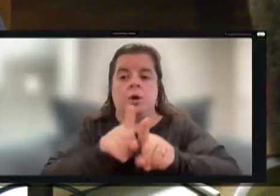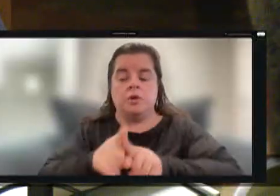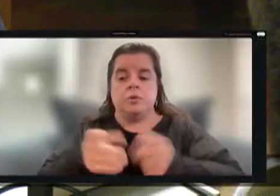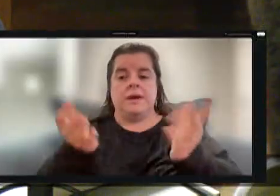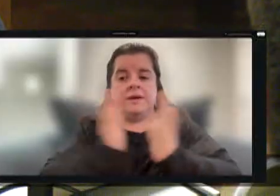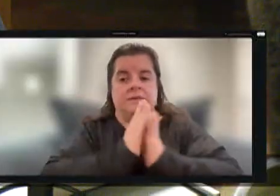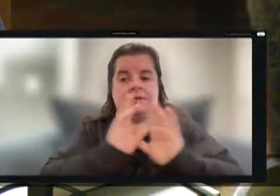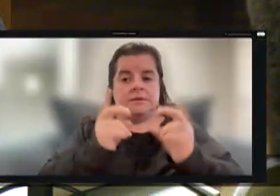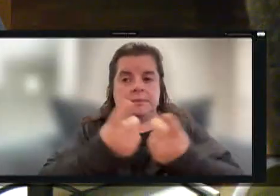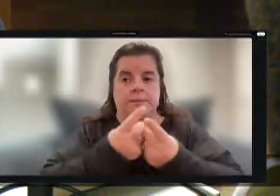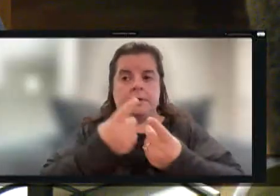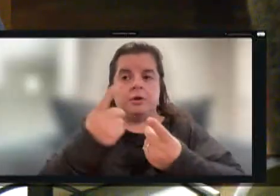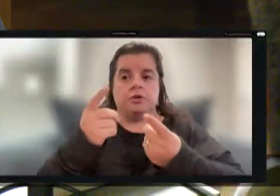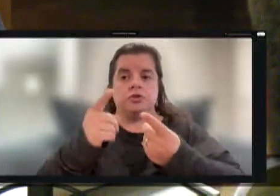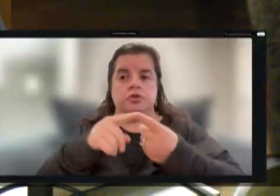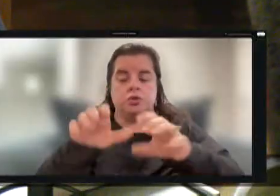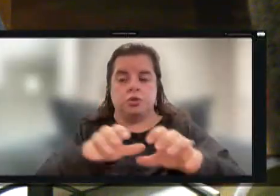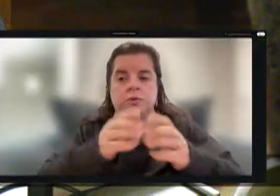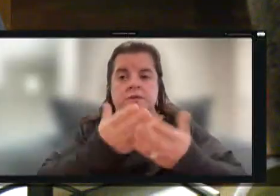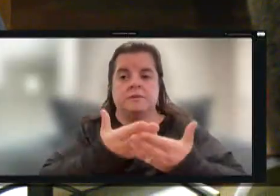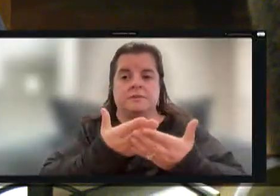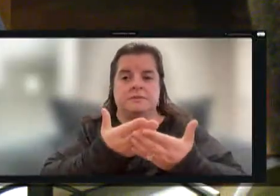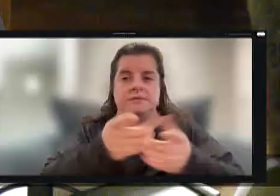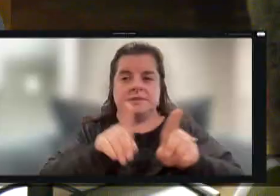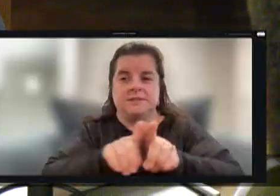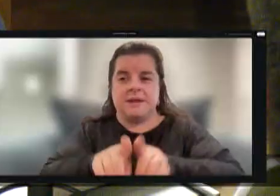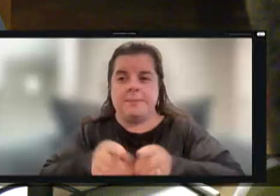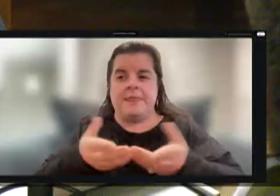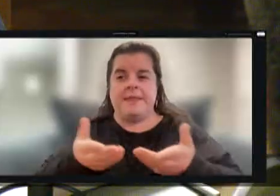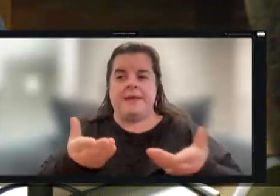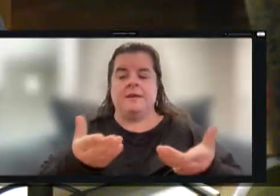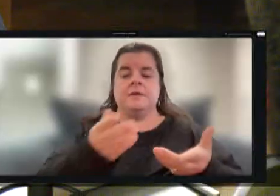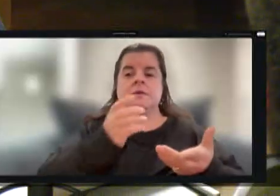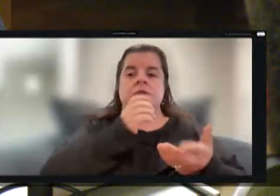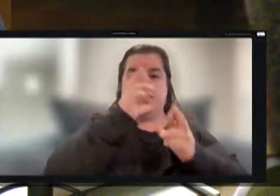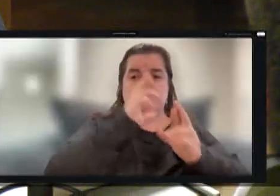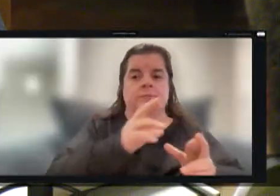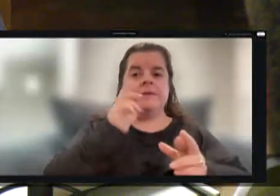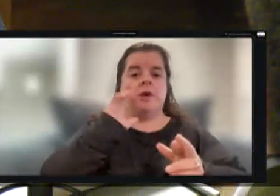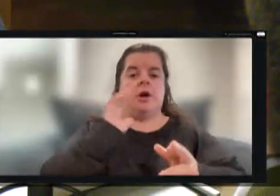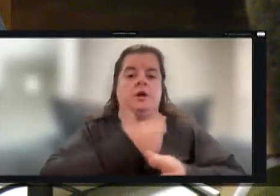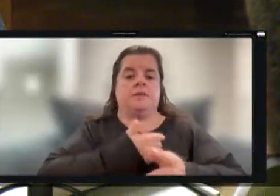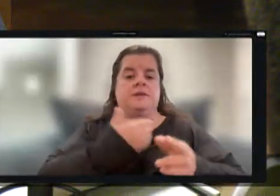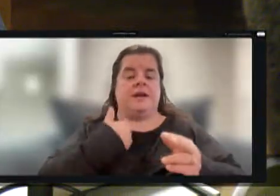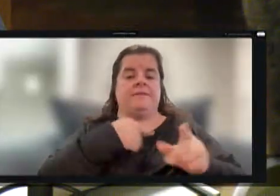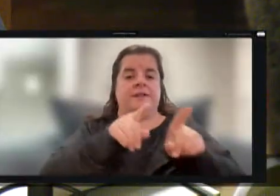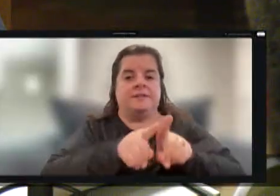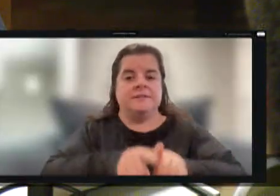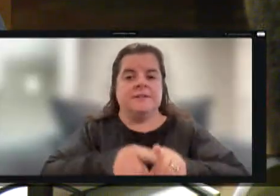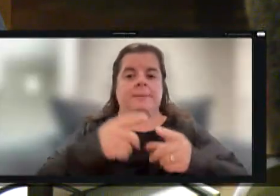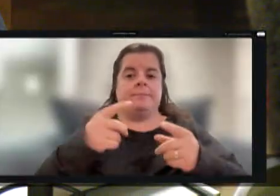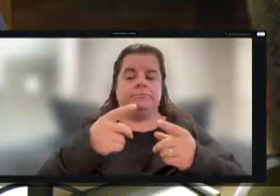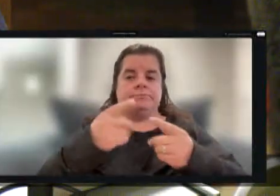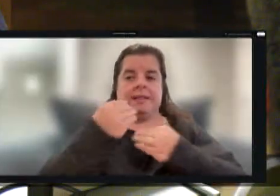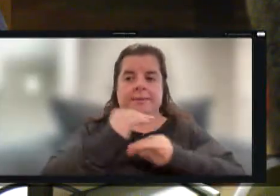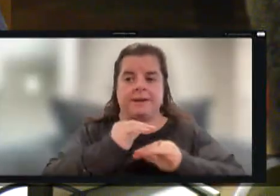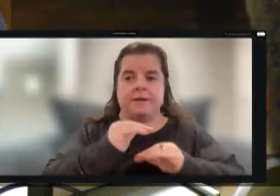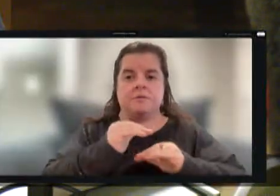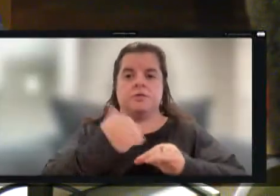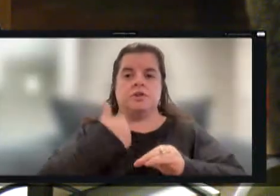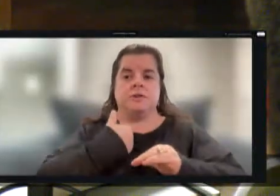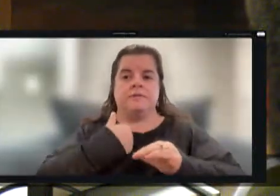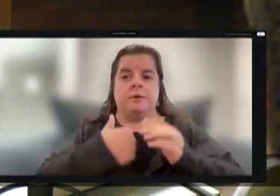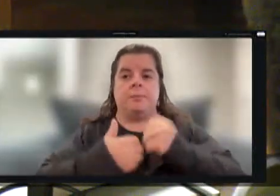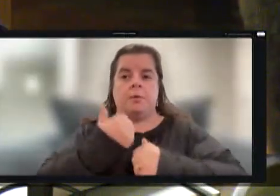departments to do the same. We did not think it would be respectful for us to not also take those same measures ourselves. But the majority of what you